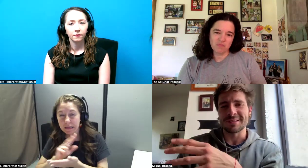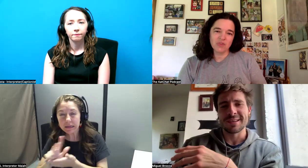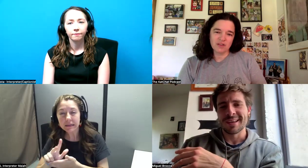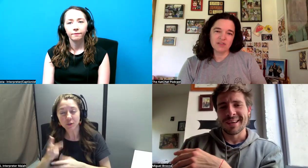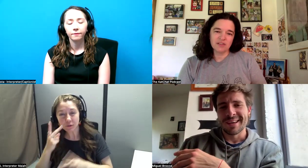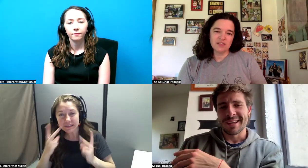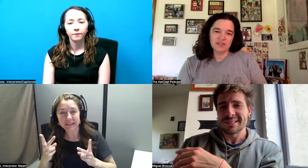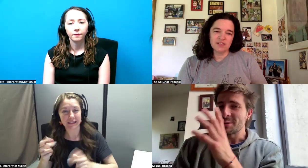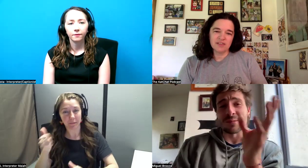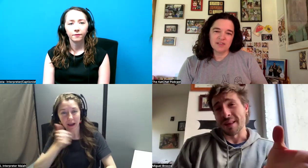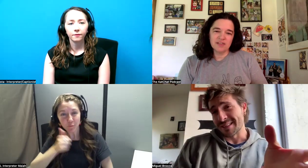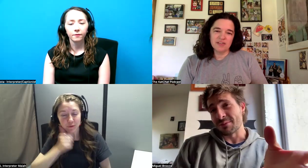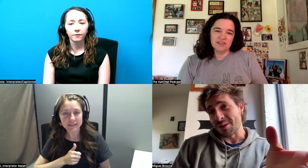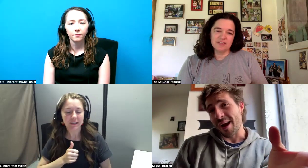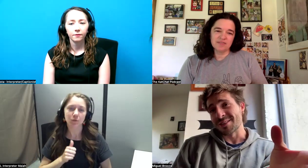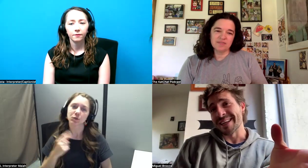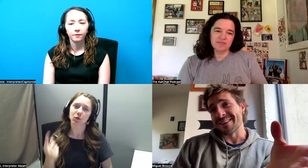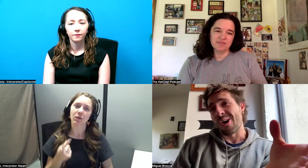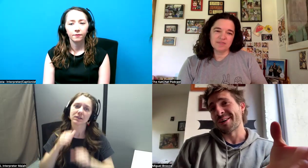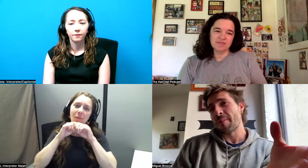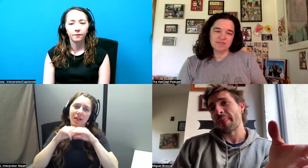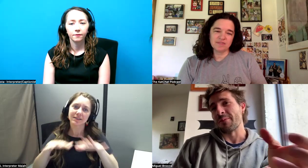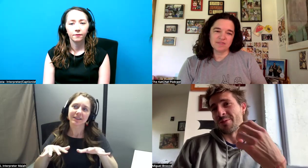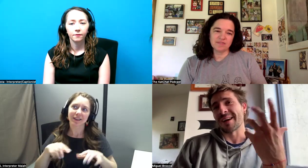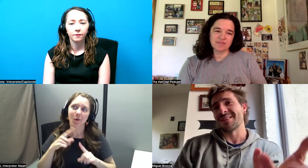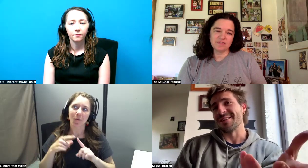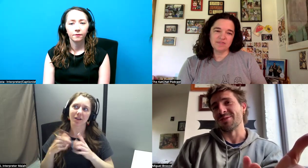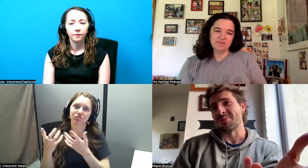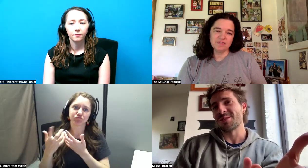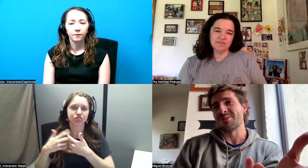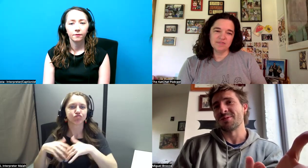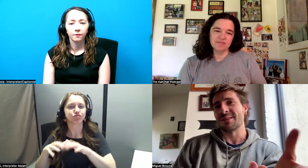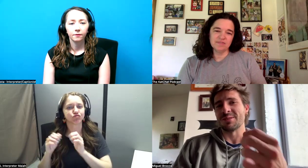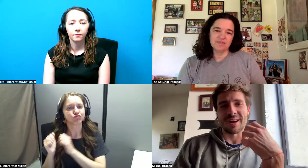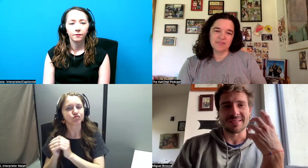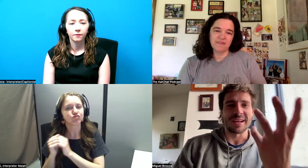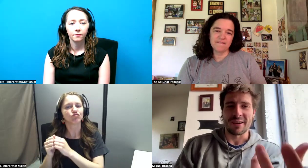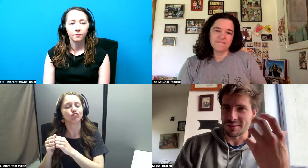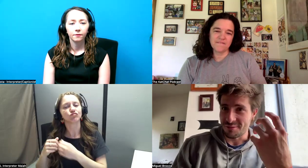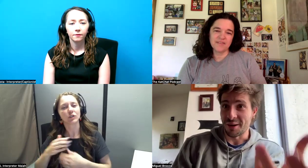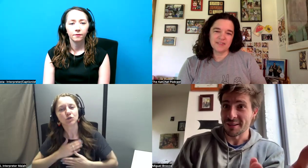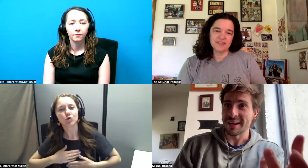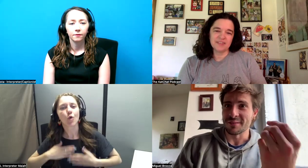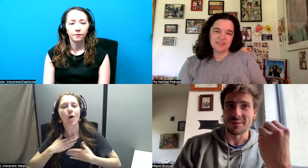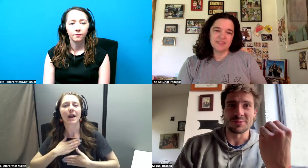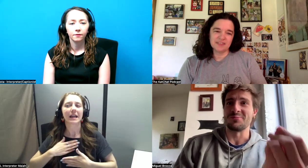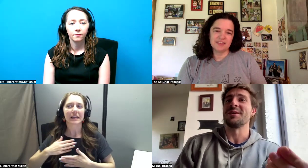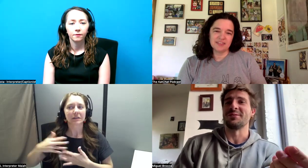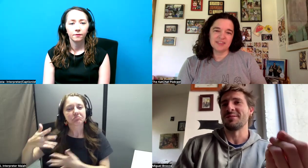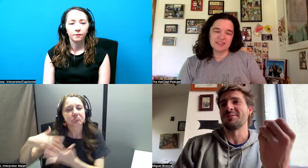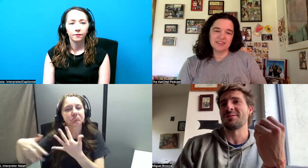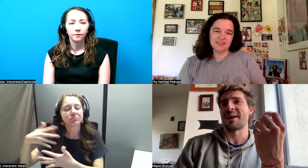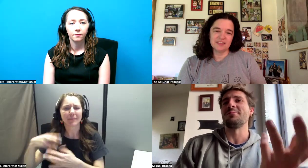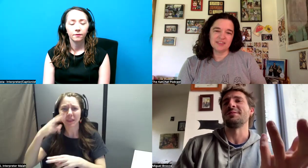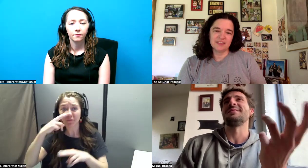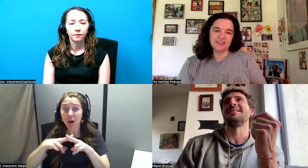So it's always a blessing when you actually get along and when you actually enjoy what you're doing and when you're actually having fun. Like the fun was real,